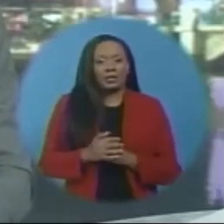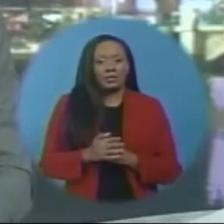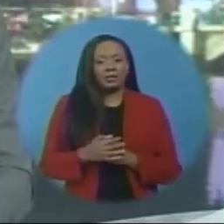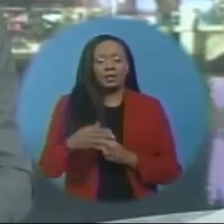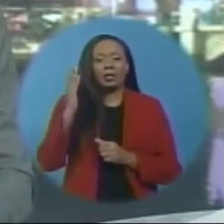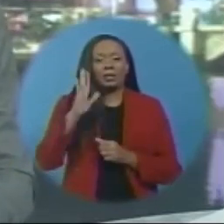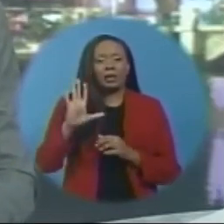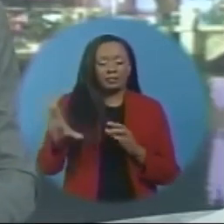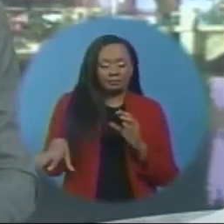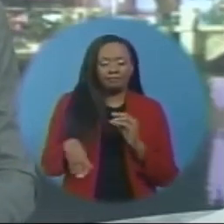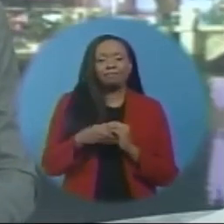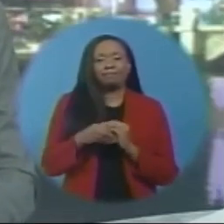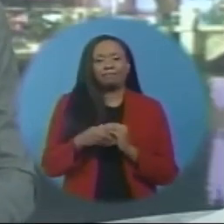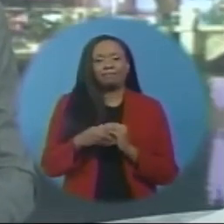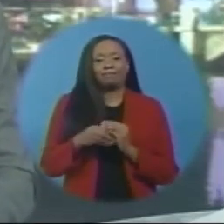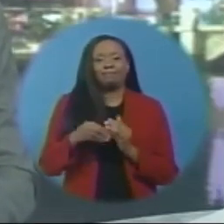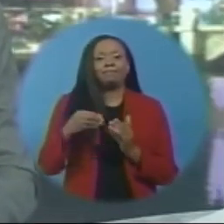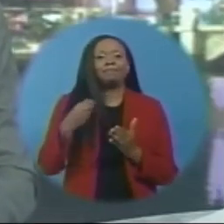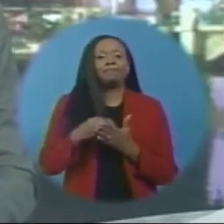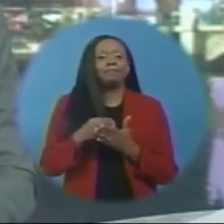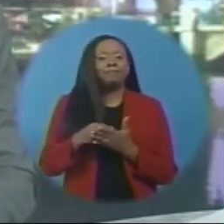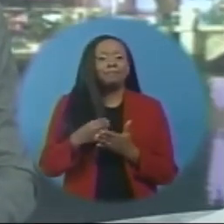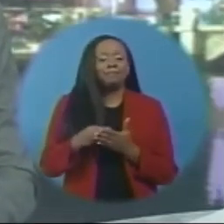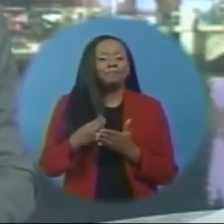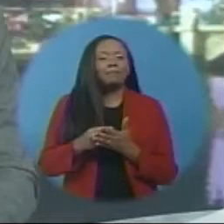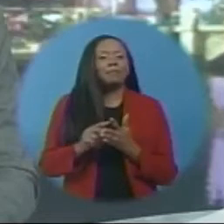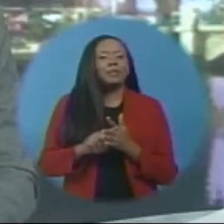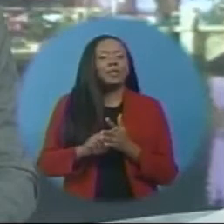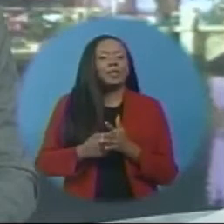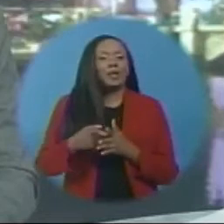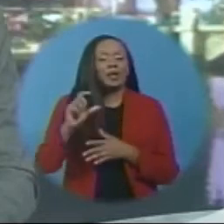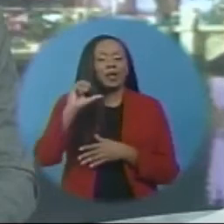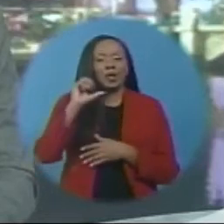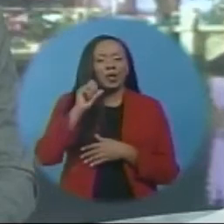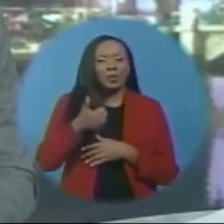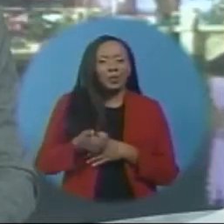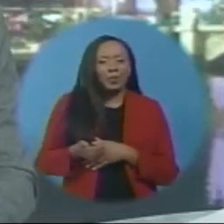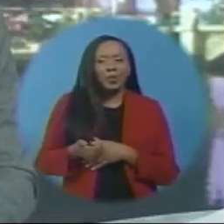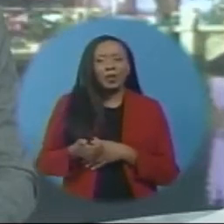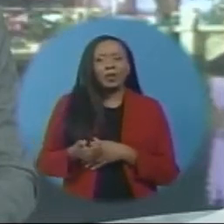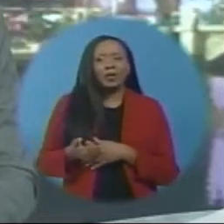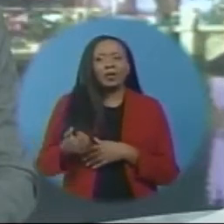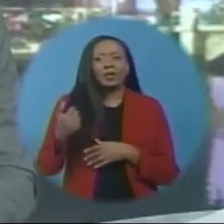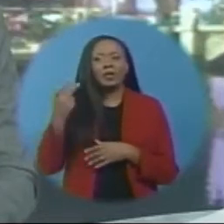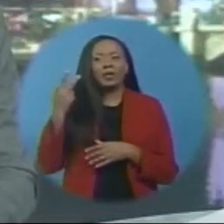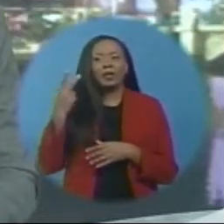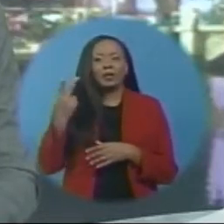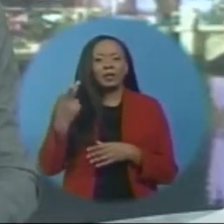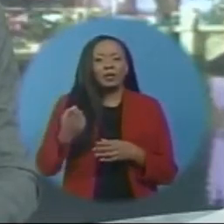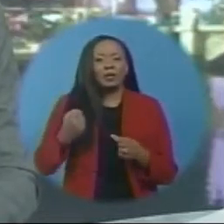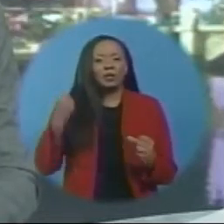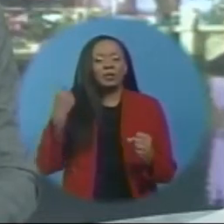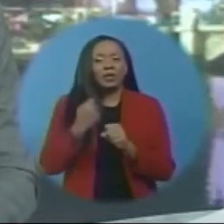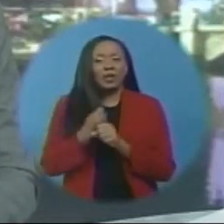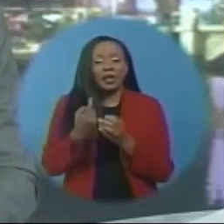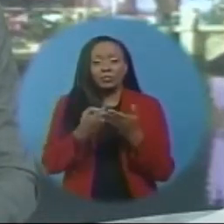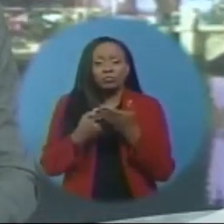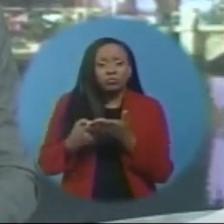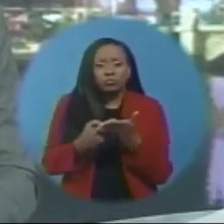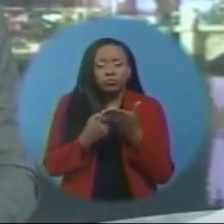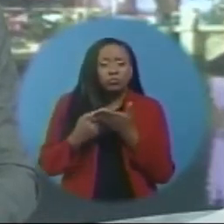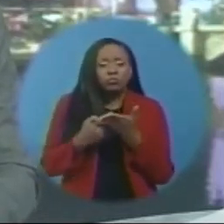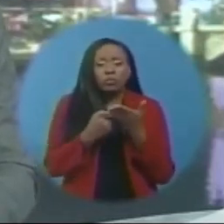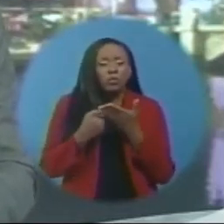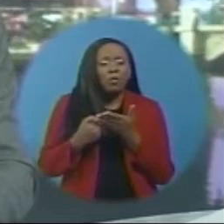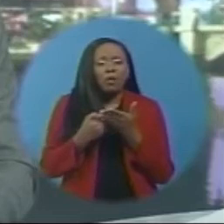Broadcasting Corporation. They're going to be taking home more in their monthly pay packet starting tomorrow. This follows 2 years